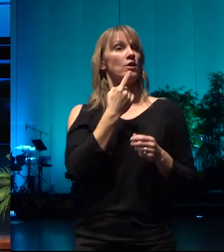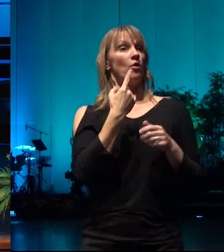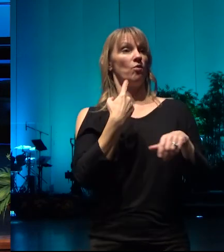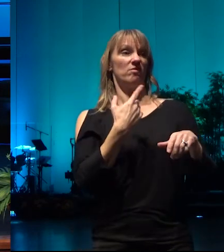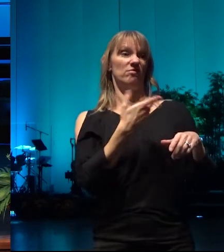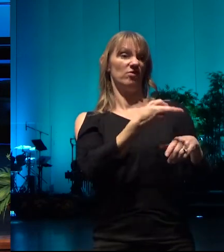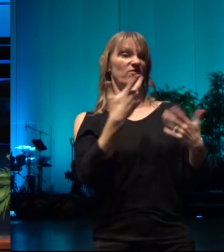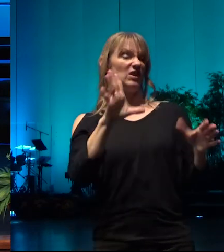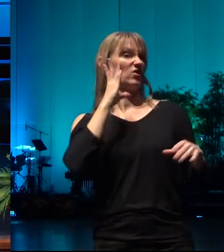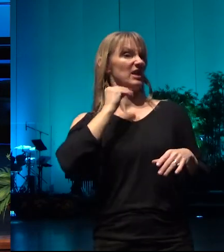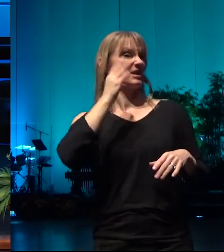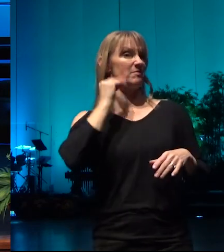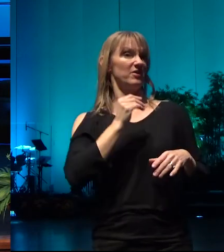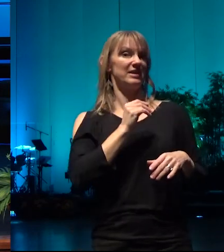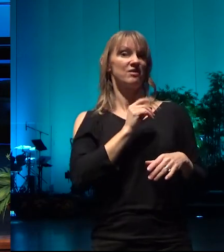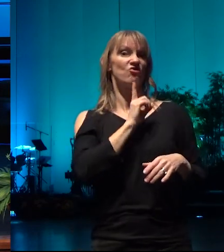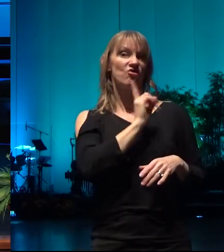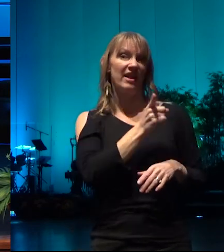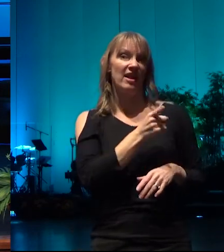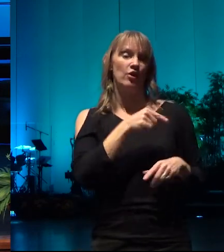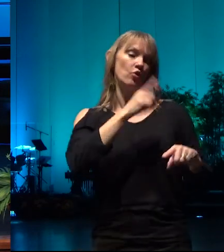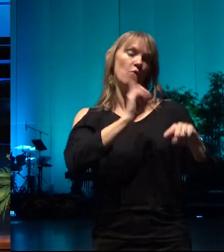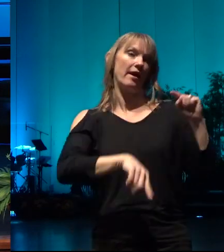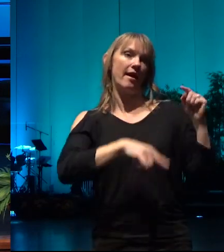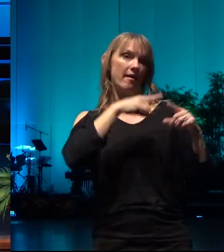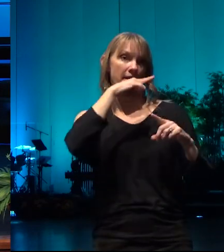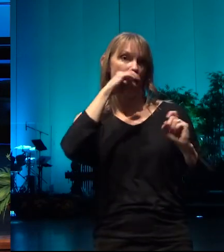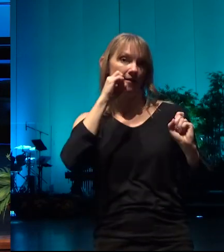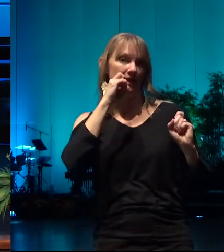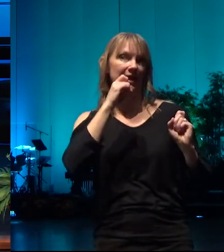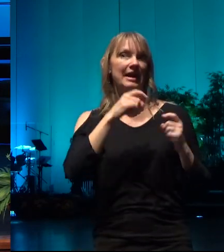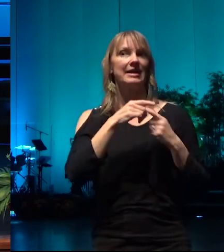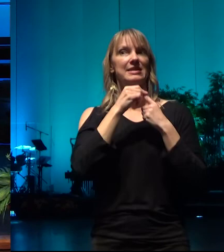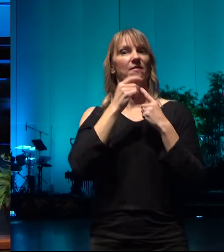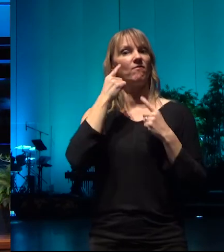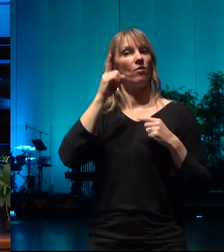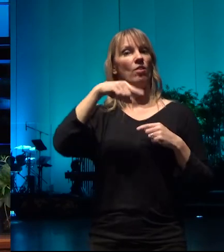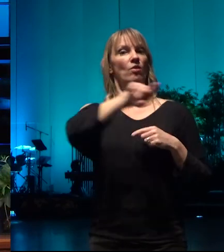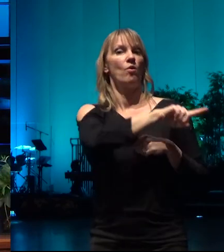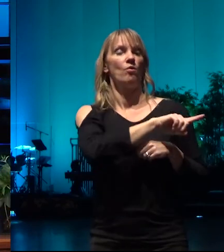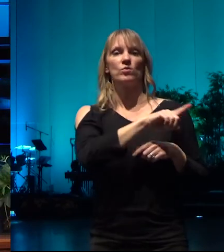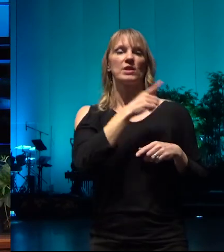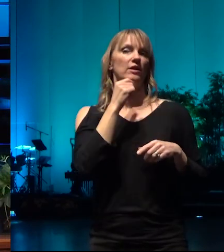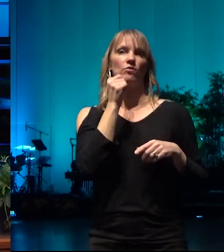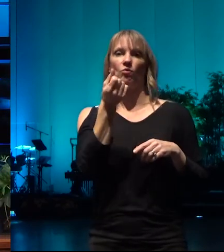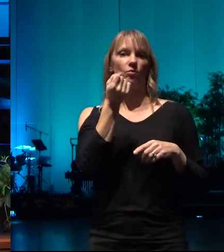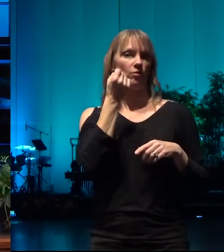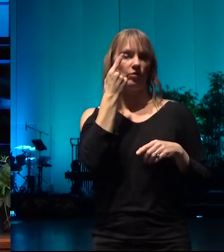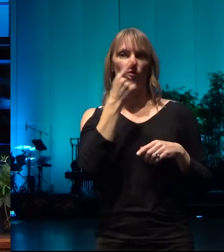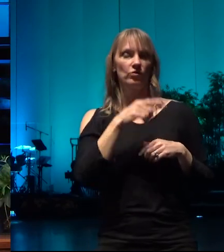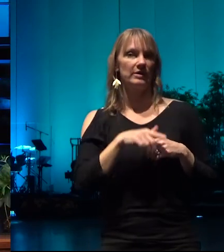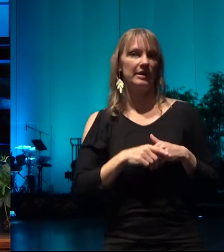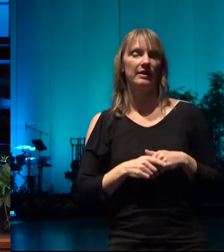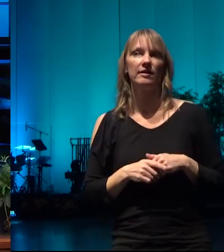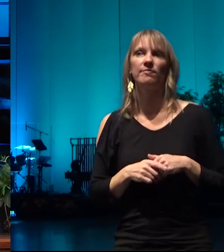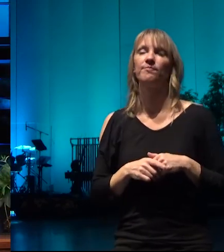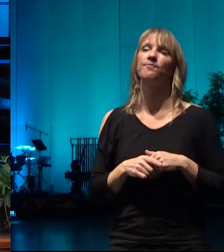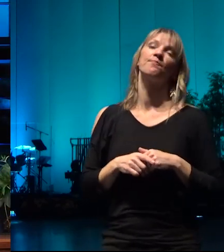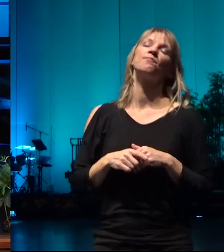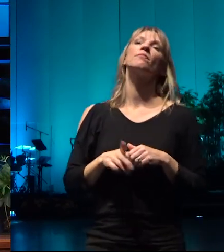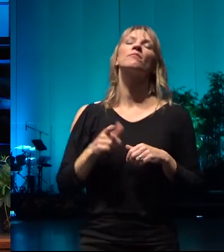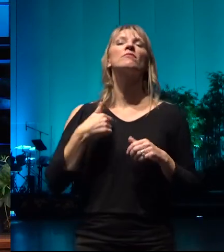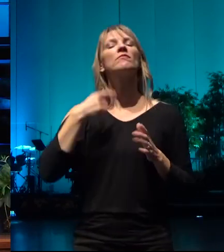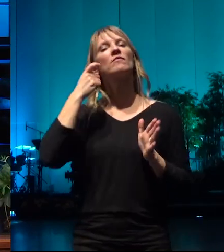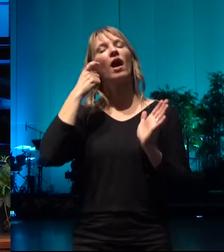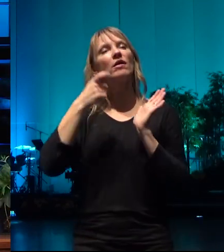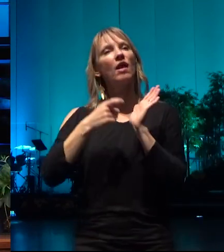because once you are real, you can't be ugly except to people who don't understand. And so